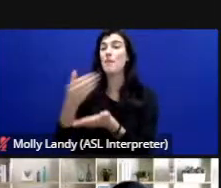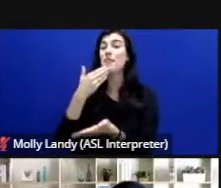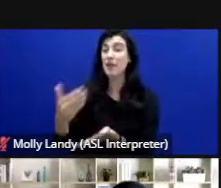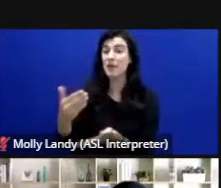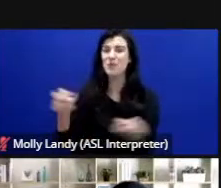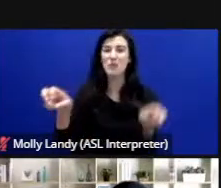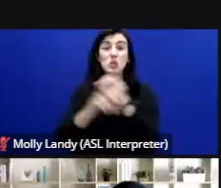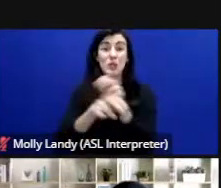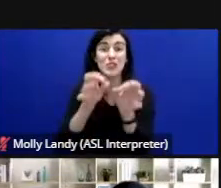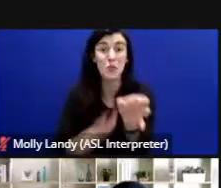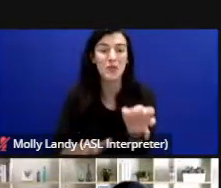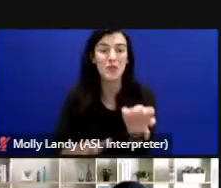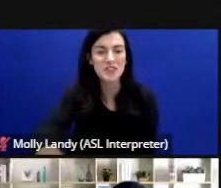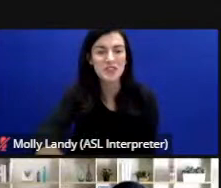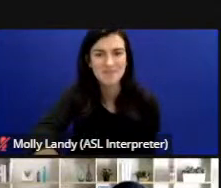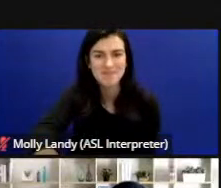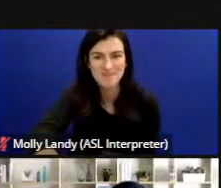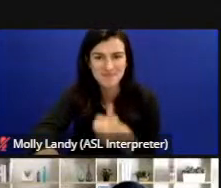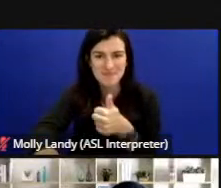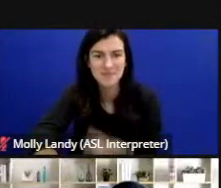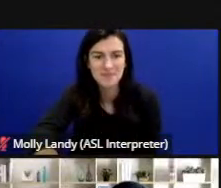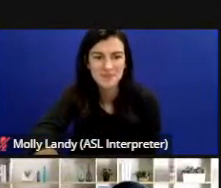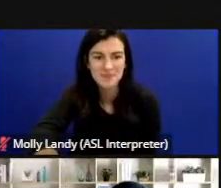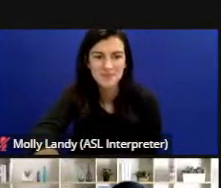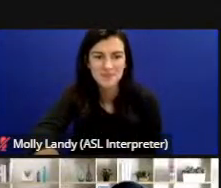you. Next speaker, Jennifer.